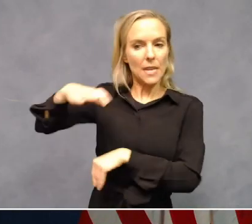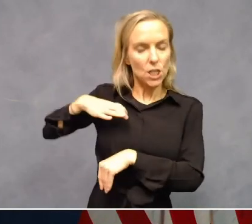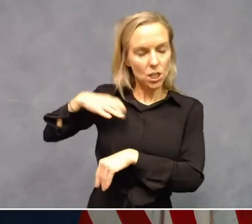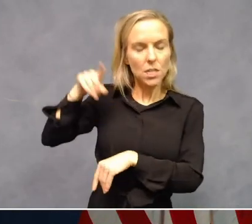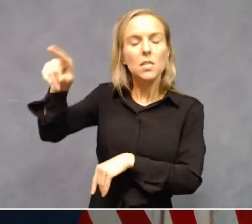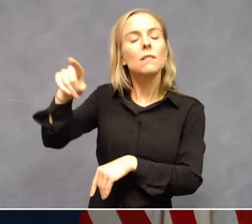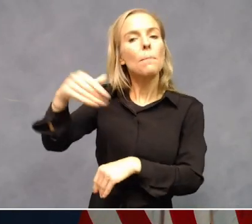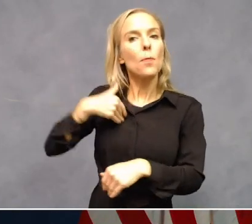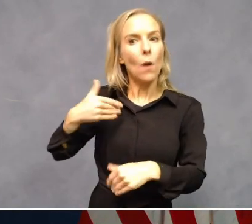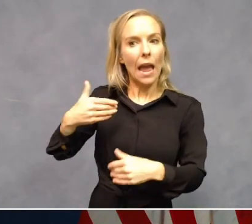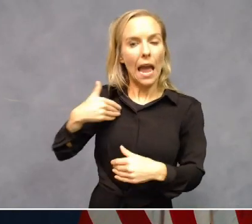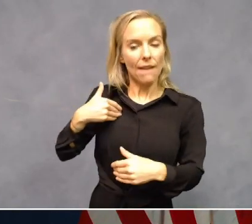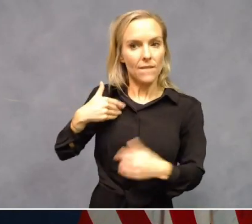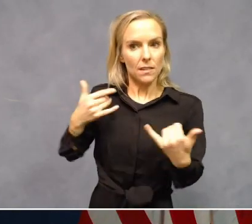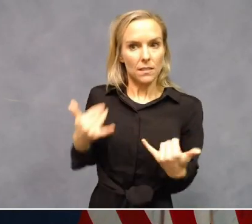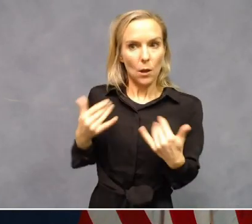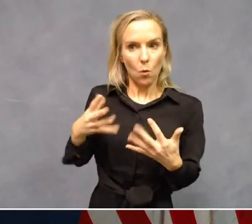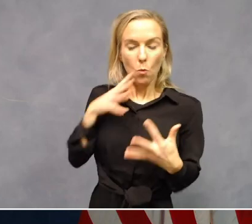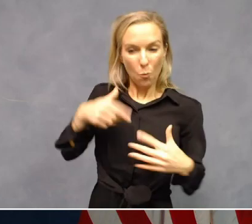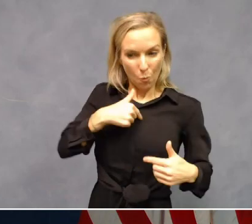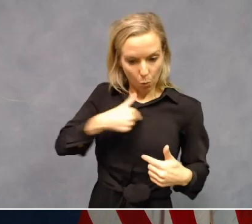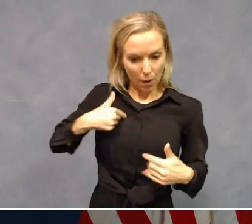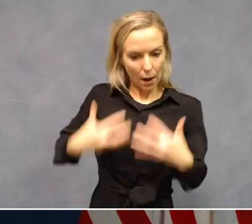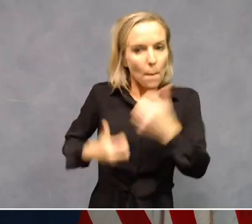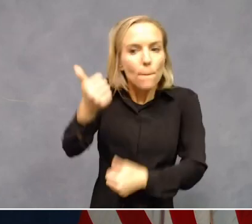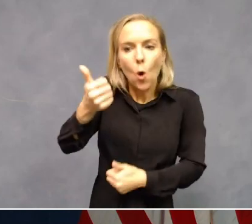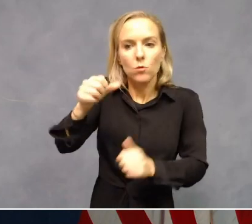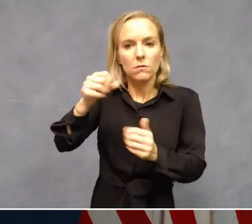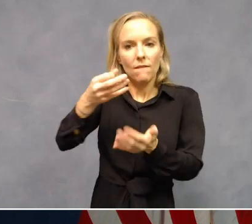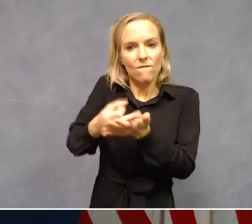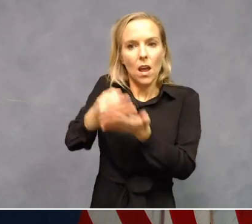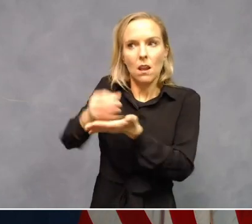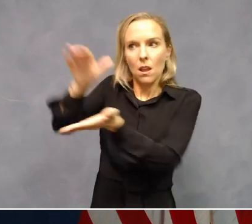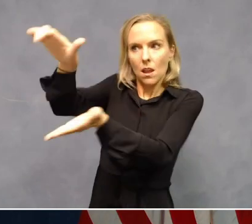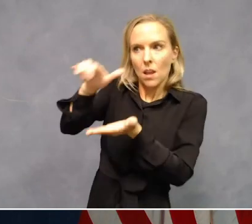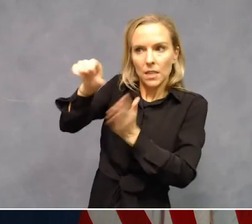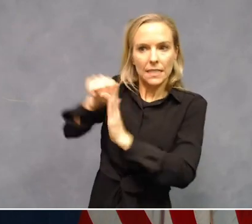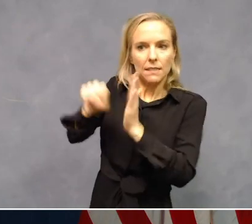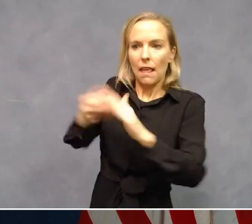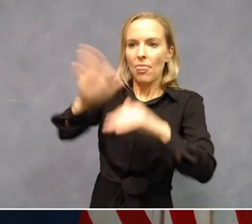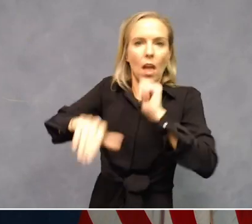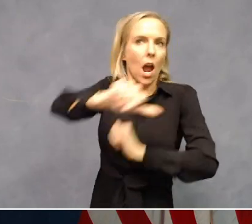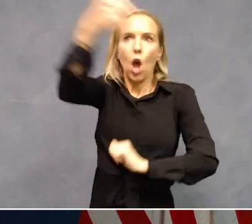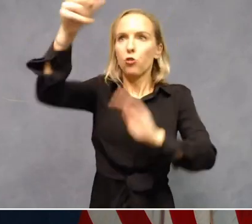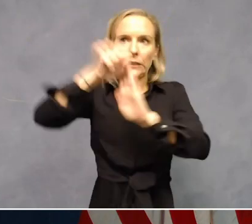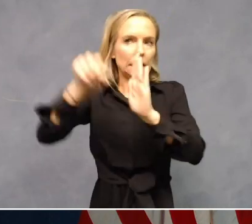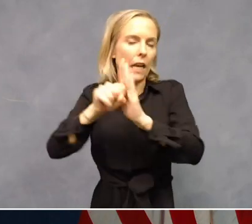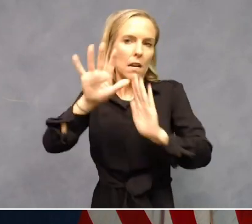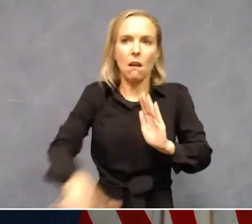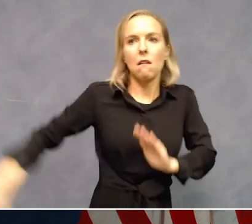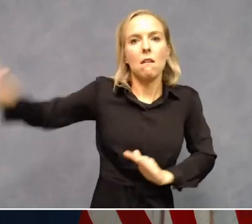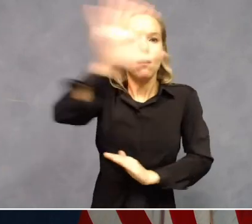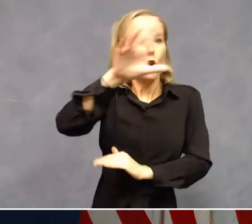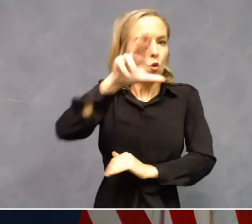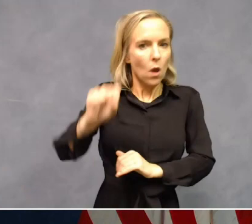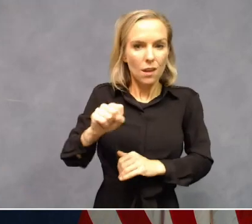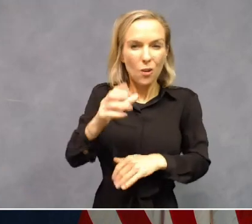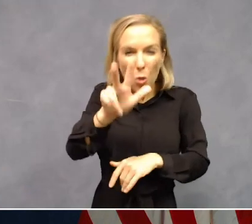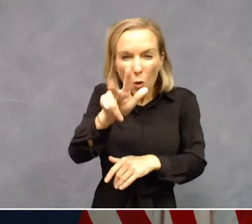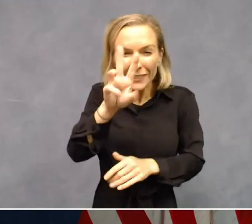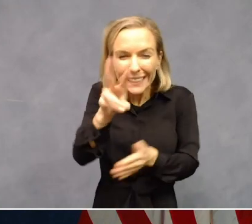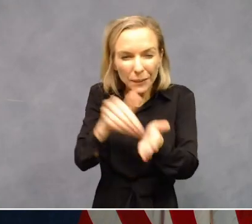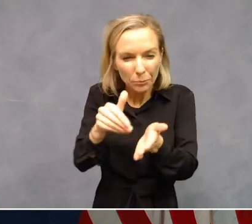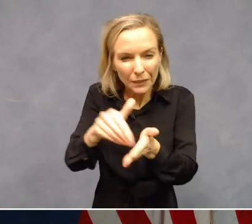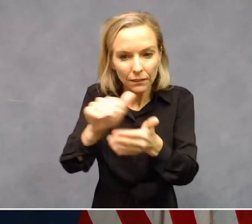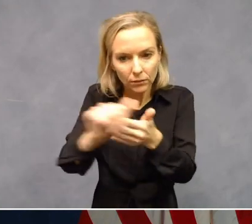had the most funding of any state in decades, over $36 million going to help